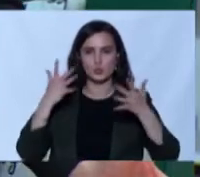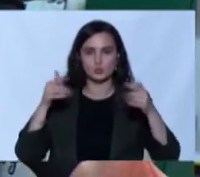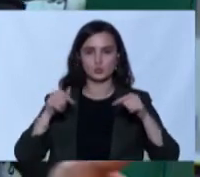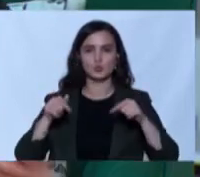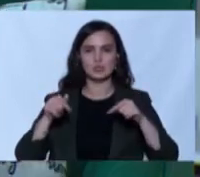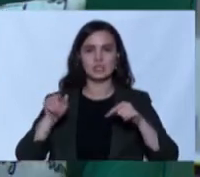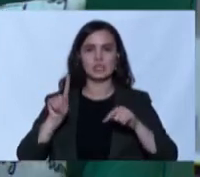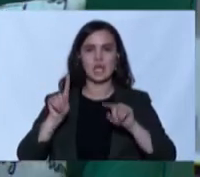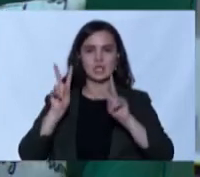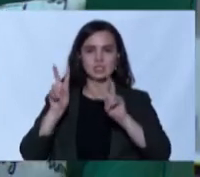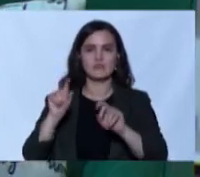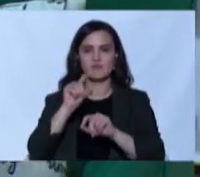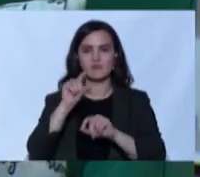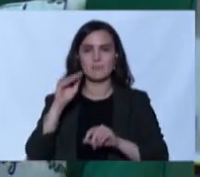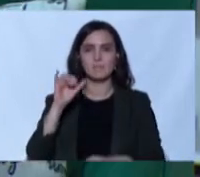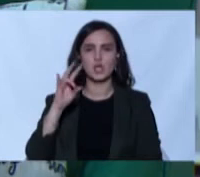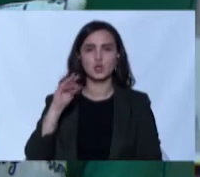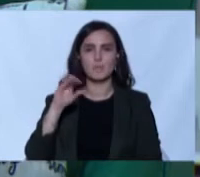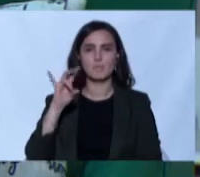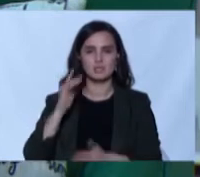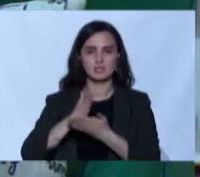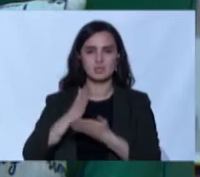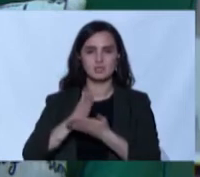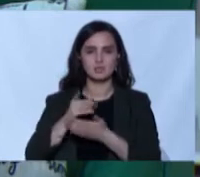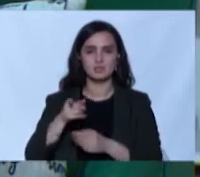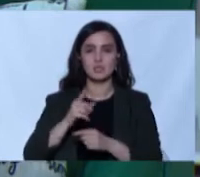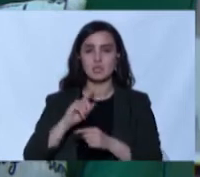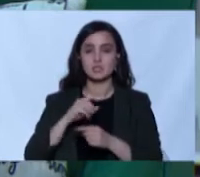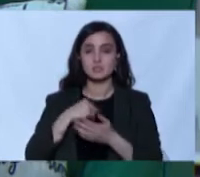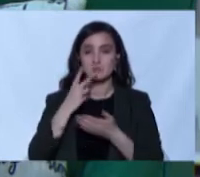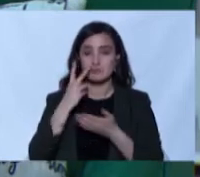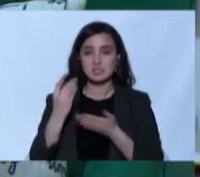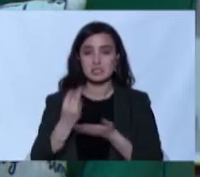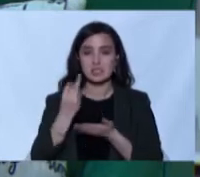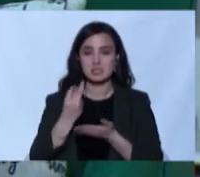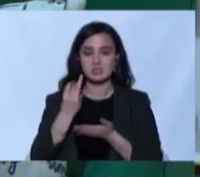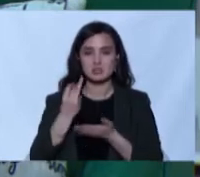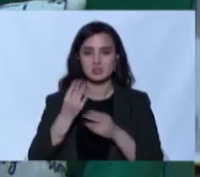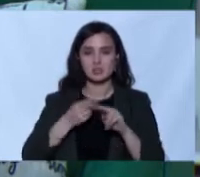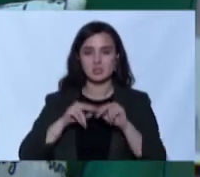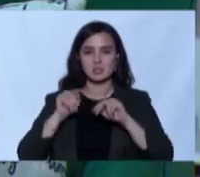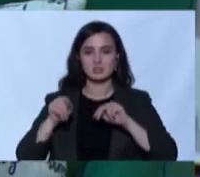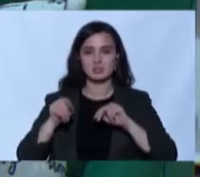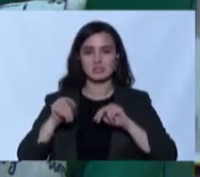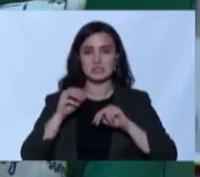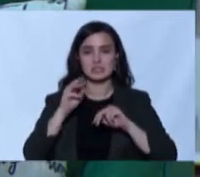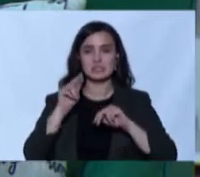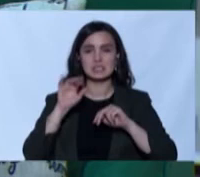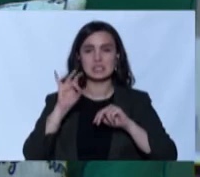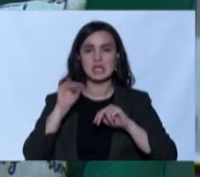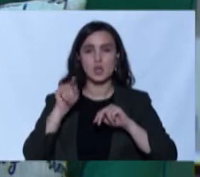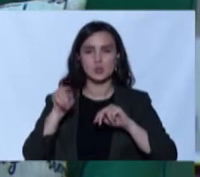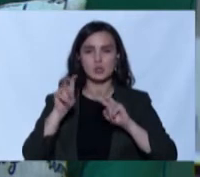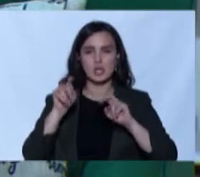phenomenon, and it's loved by many. And what I find particularly interesting is that while Dracula is this